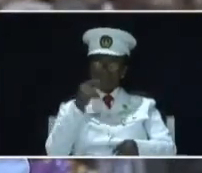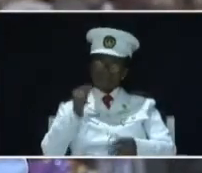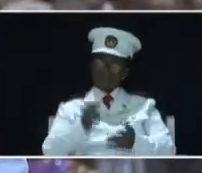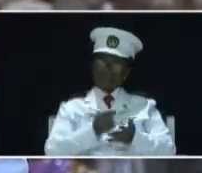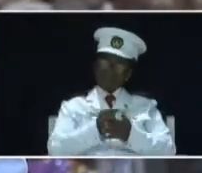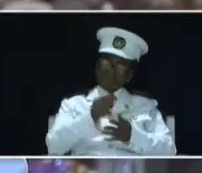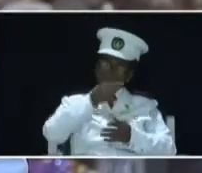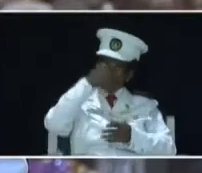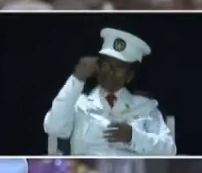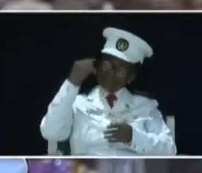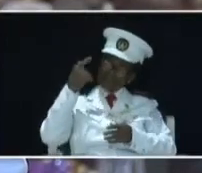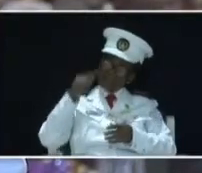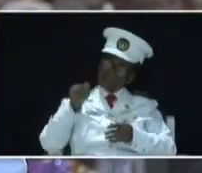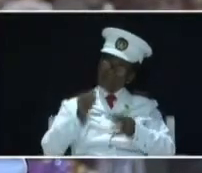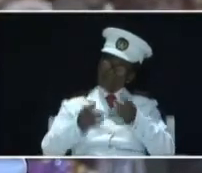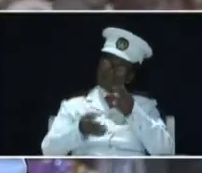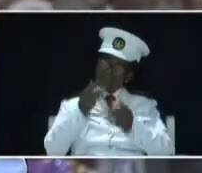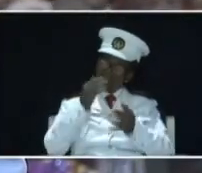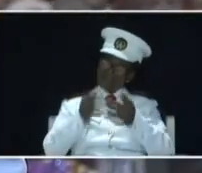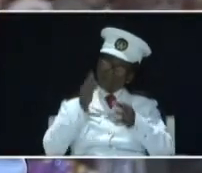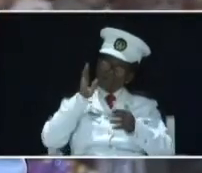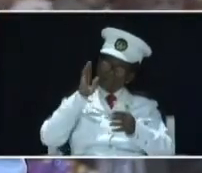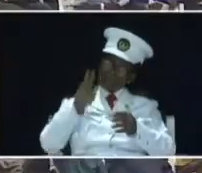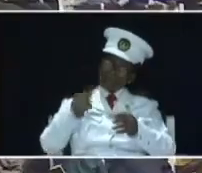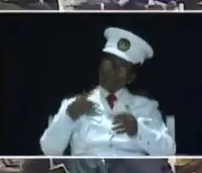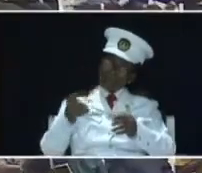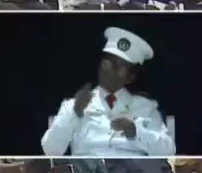Because the fire is going to fall on you tonight.